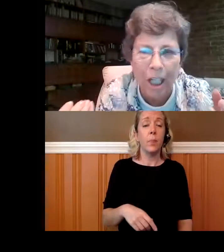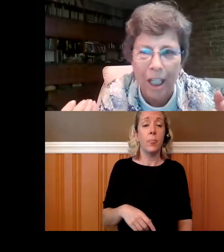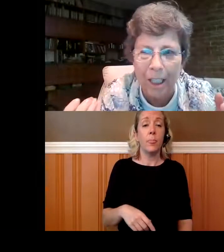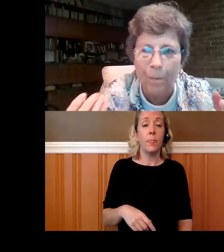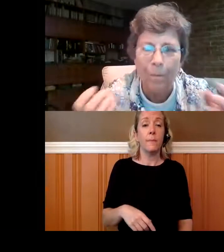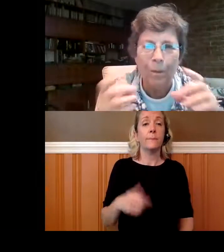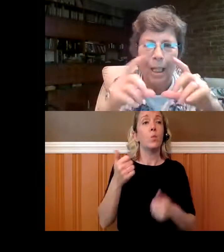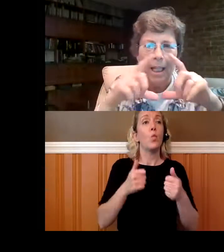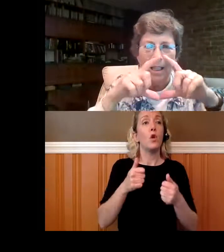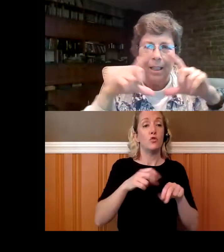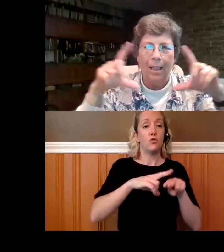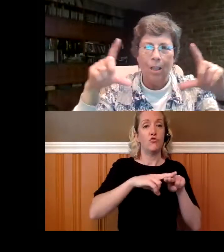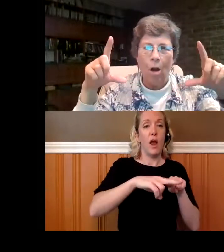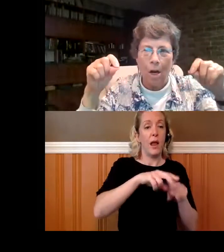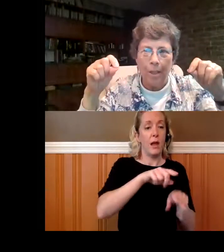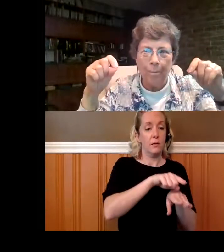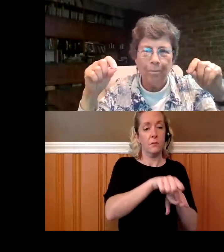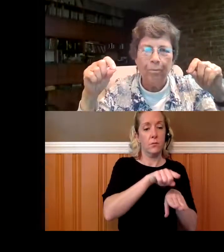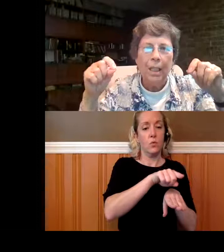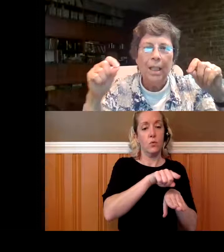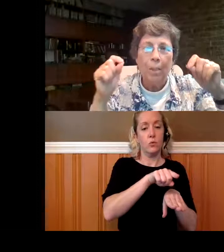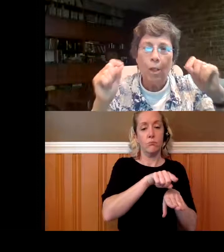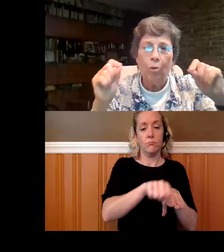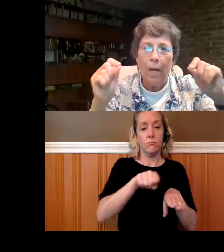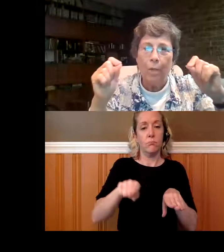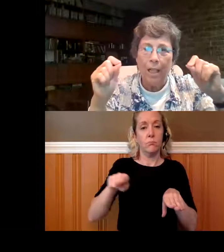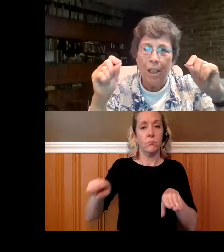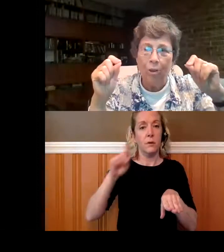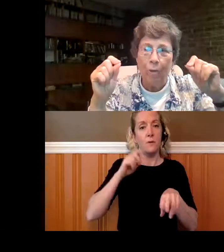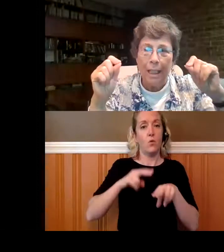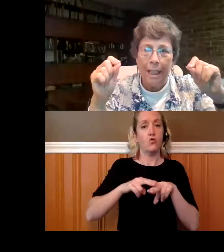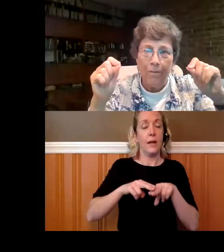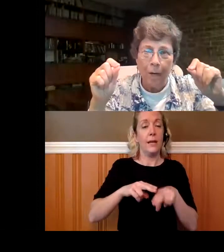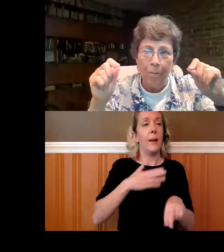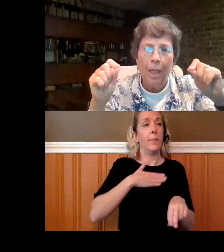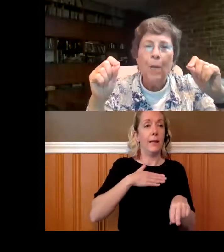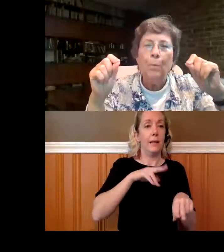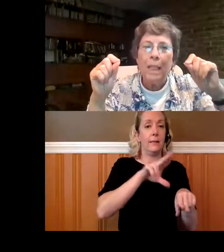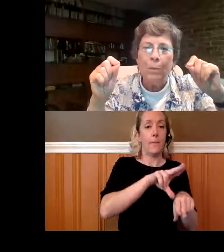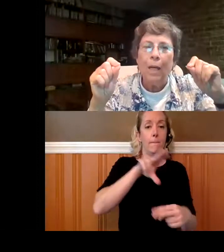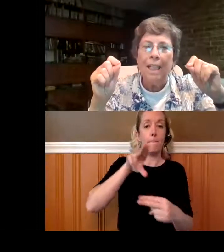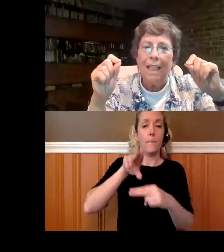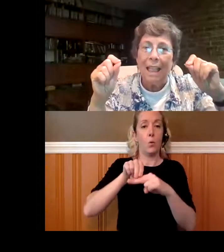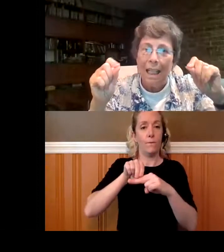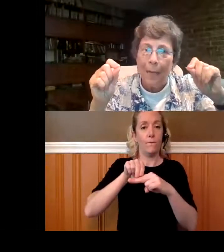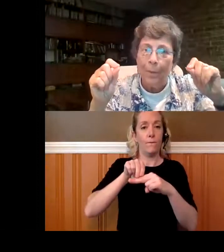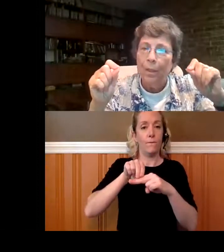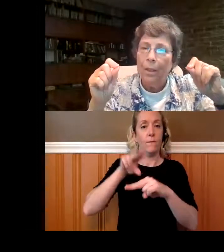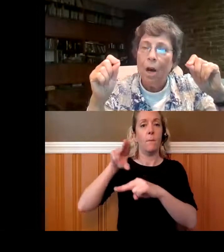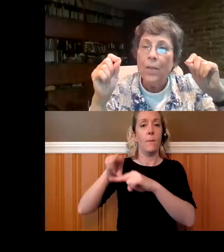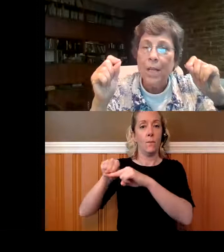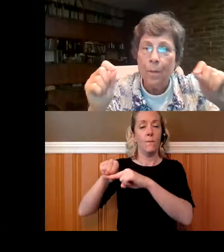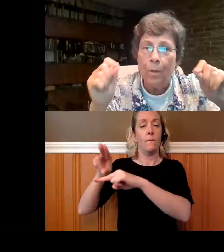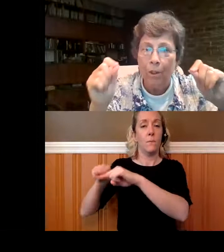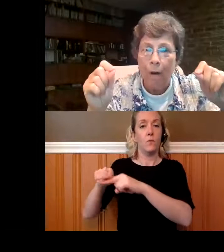what track will the Huntington train leave from? Please place the clip on the number of the track. Thank you. I'm deaf and blind. You can print letters in my